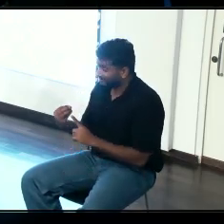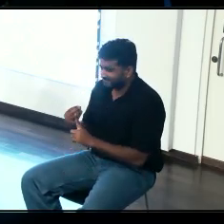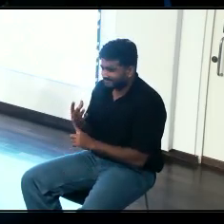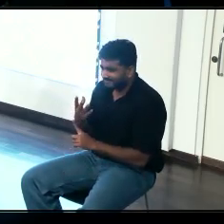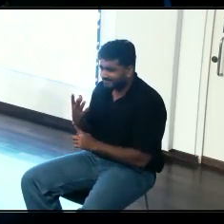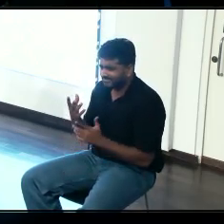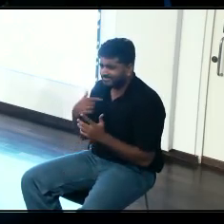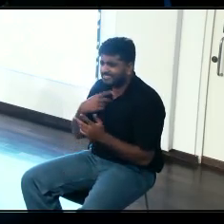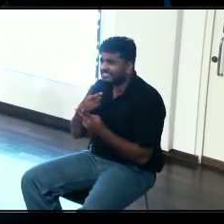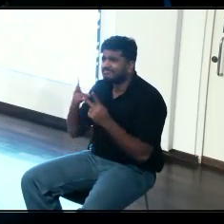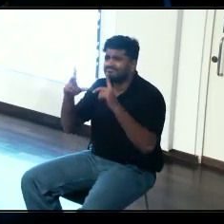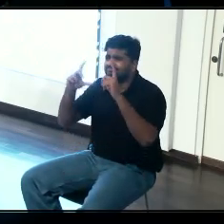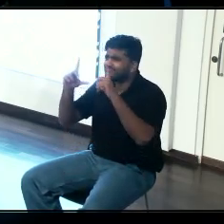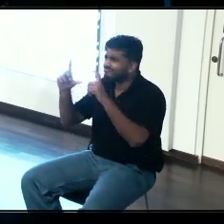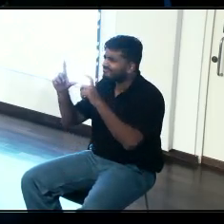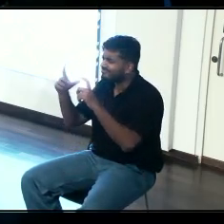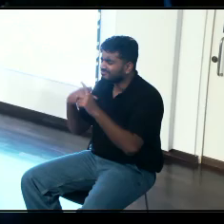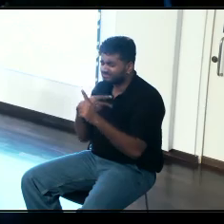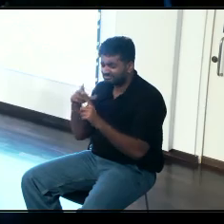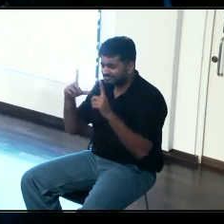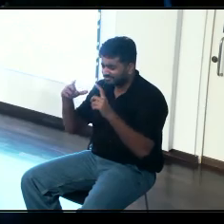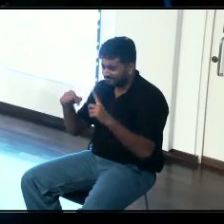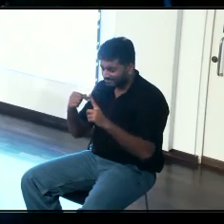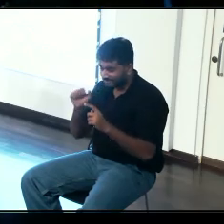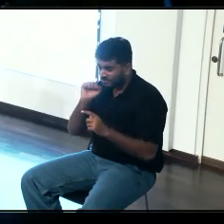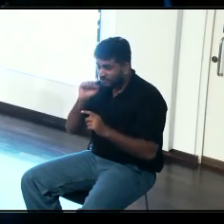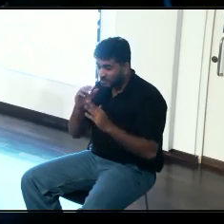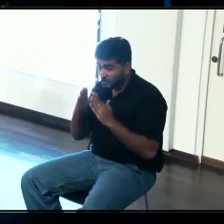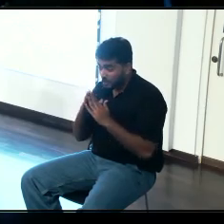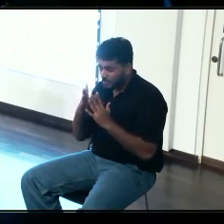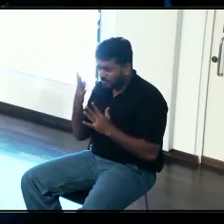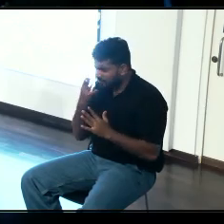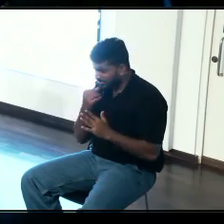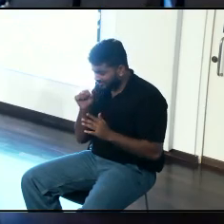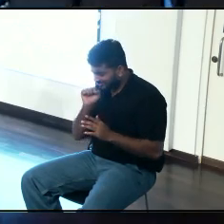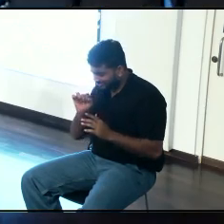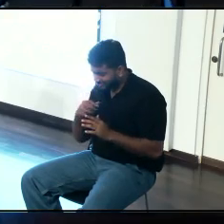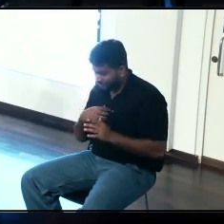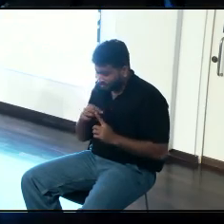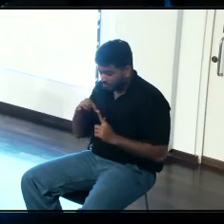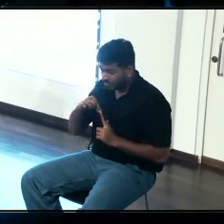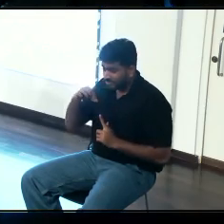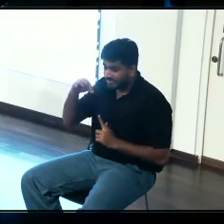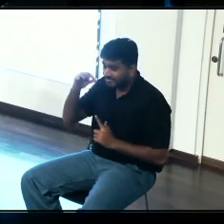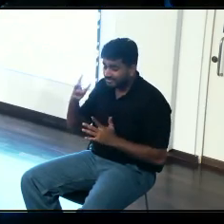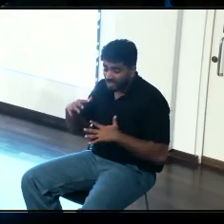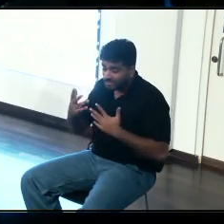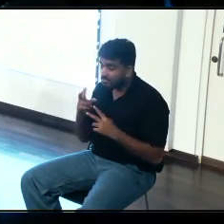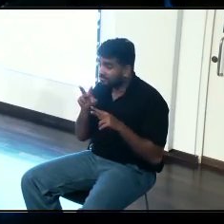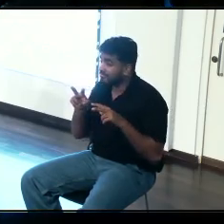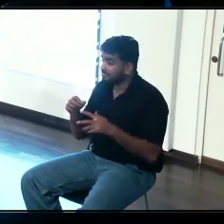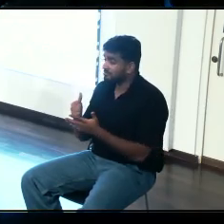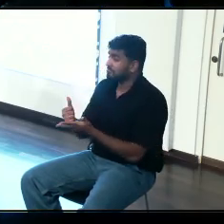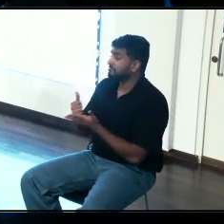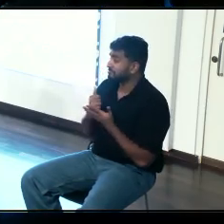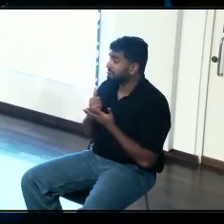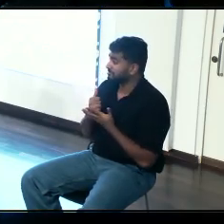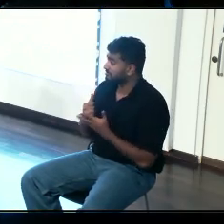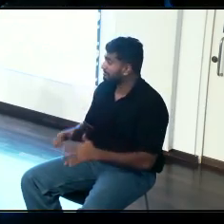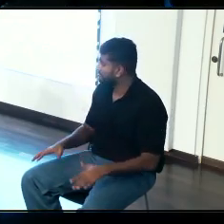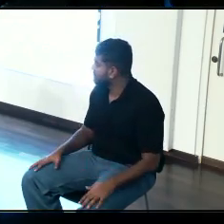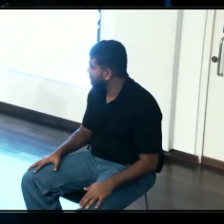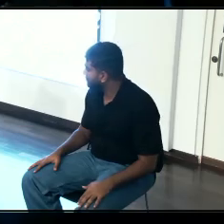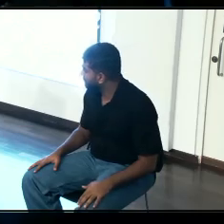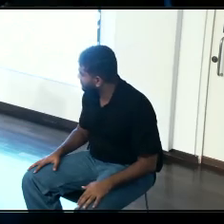gentle images, and I think they portray the soul of these homes really well. So we had to put it out there. Yeah.